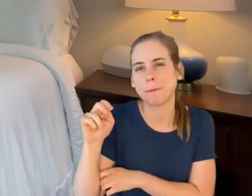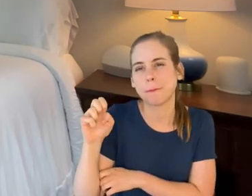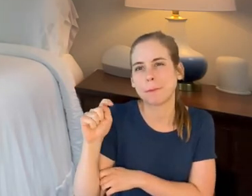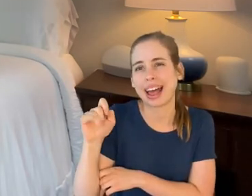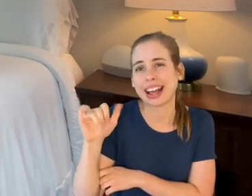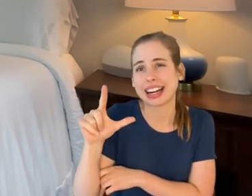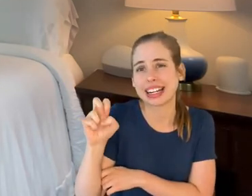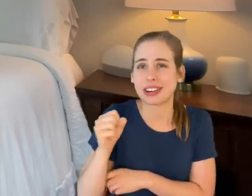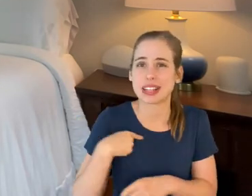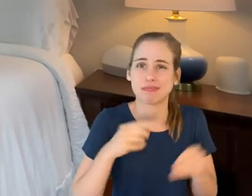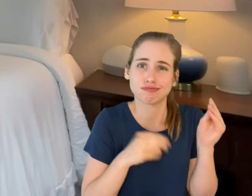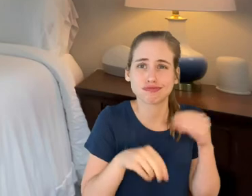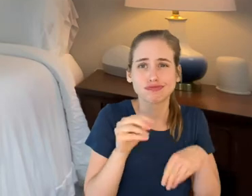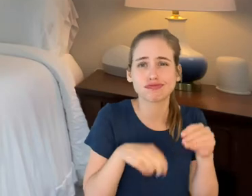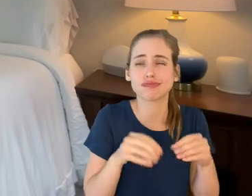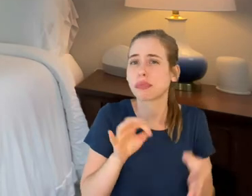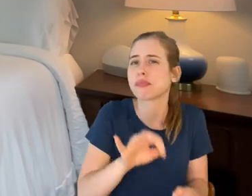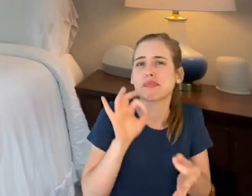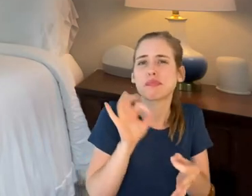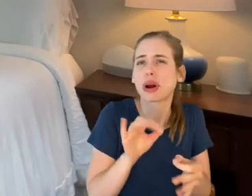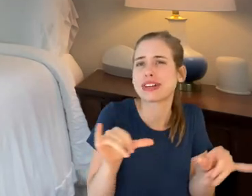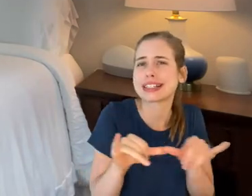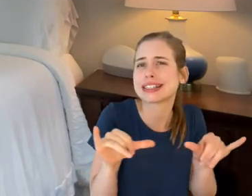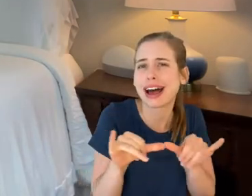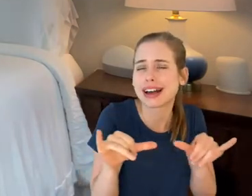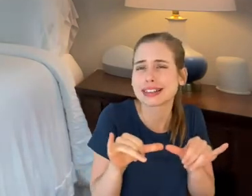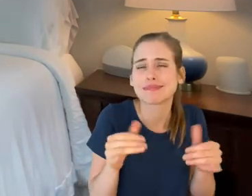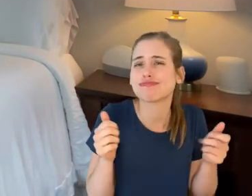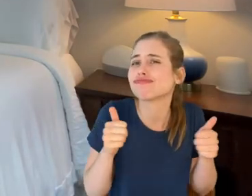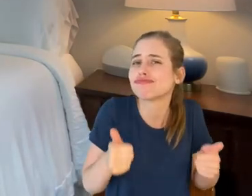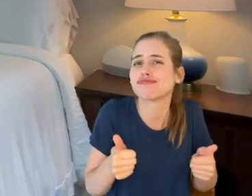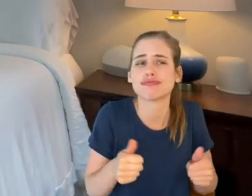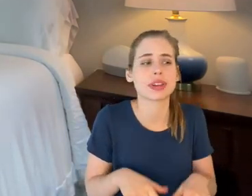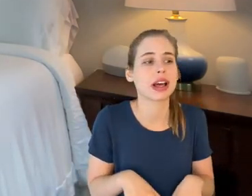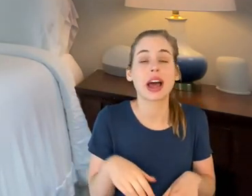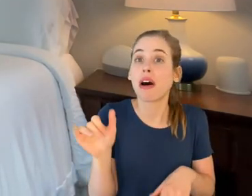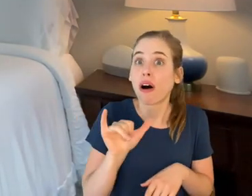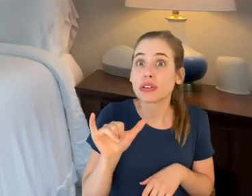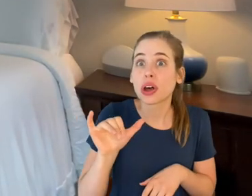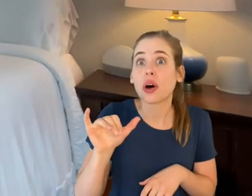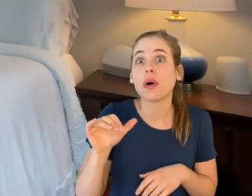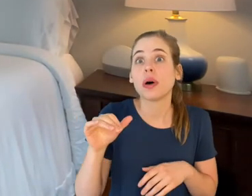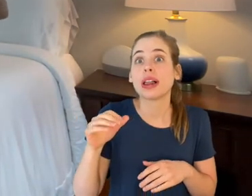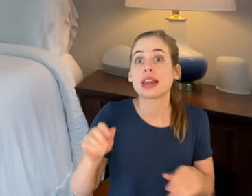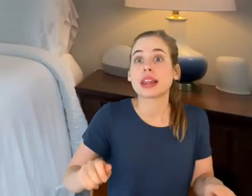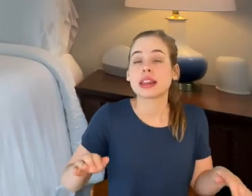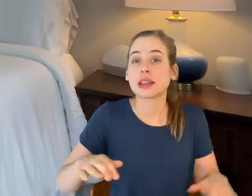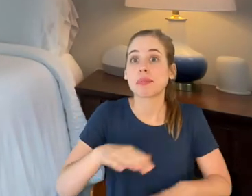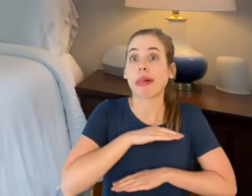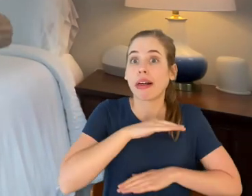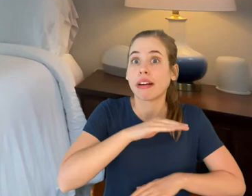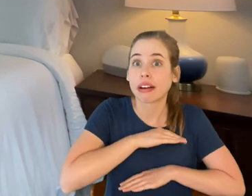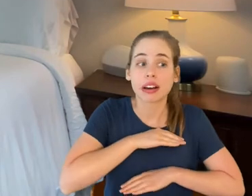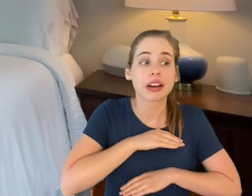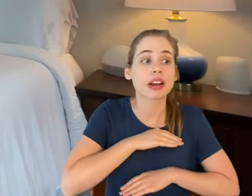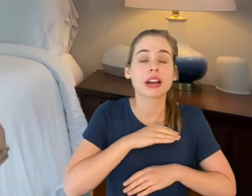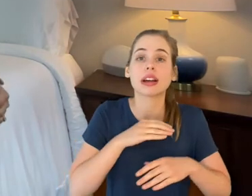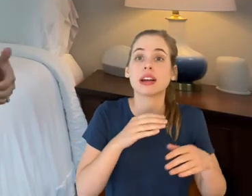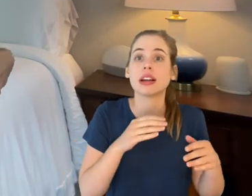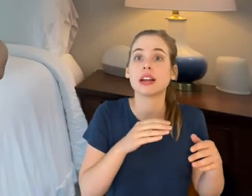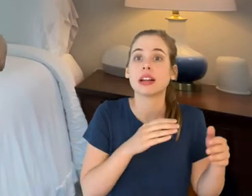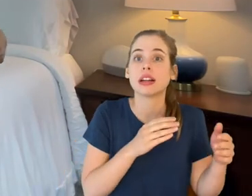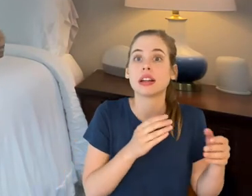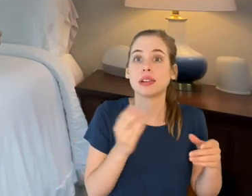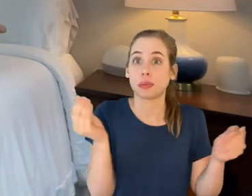to just keep them in there. It's a perfect size. And then the comforter actually came, this is my, excuse the mess, but this is